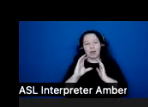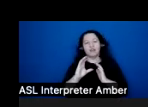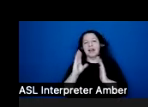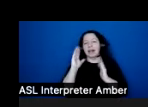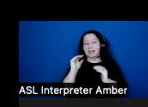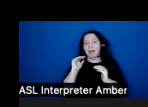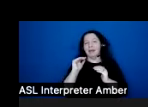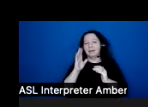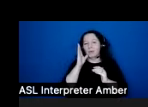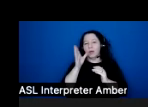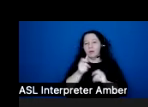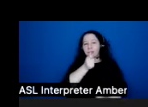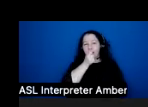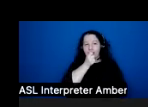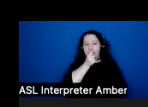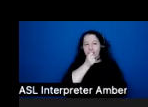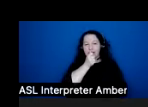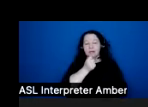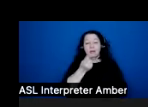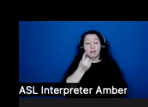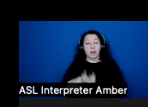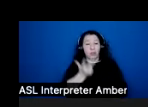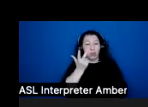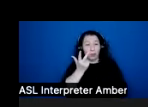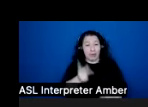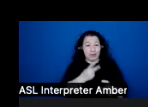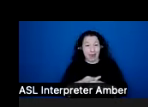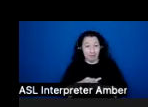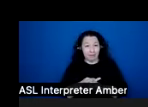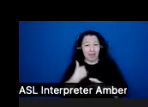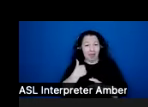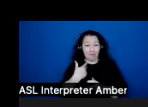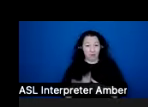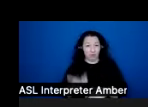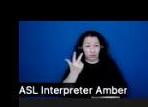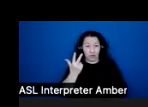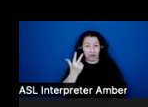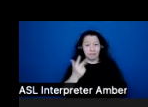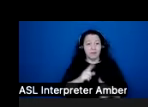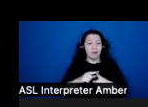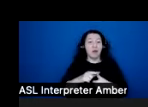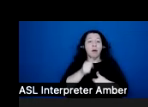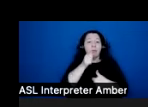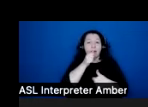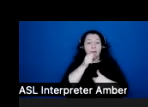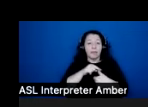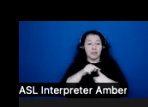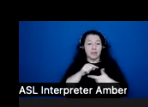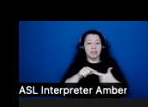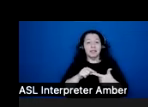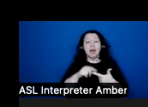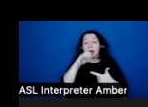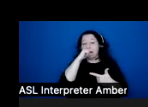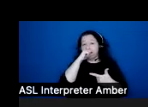are three types of communication. There is the private, there is confidential, and there's privileged. And